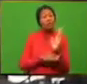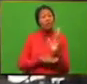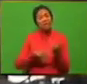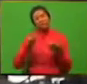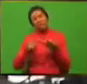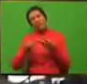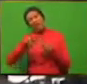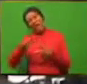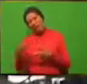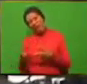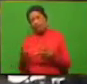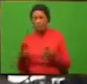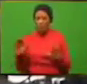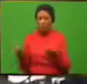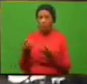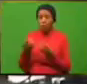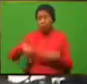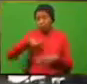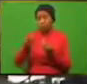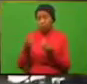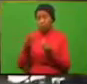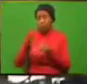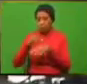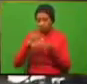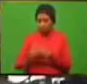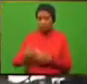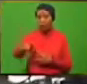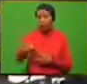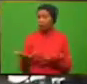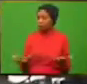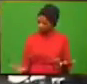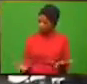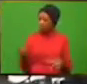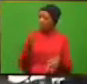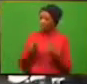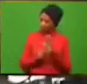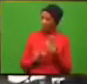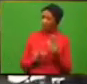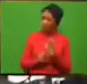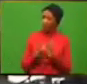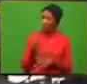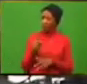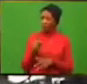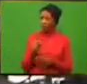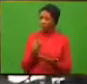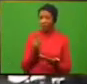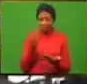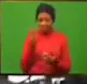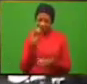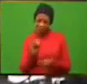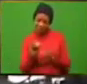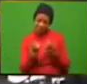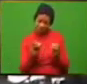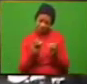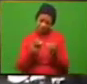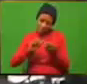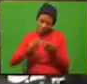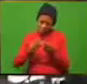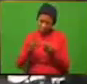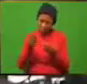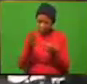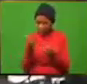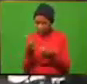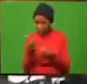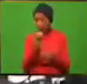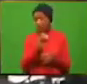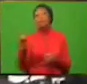we deal with problems going forward, it is important to acknowledge that there are still some areas of divergence that require attention.